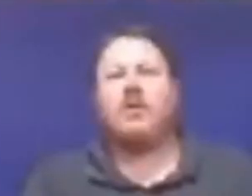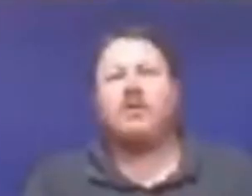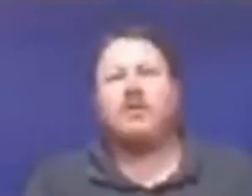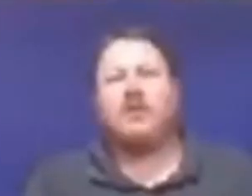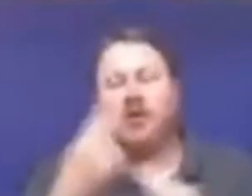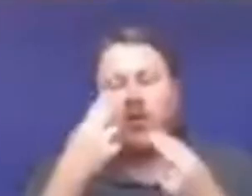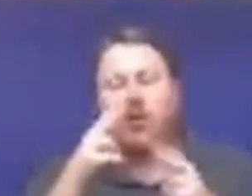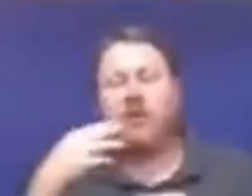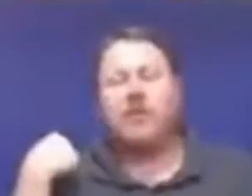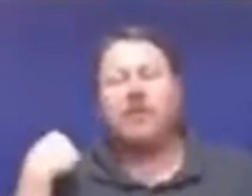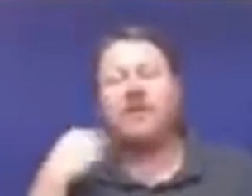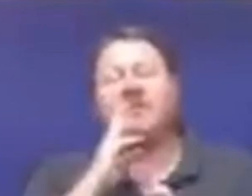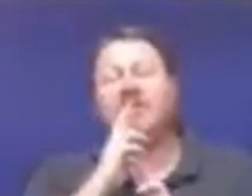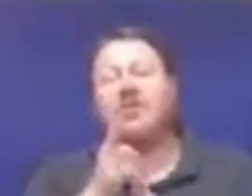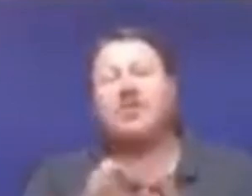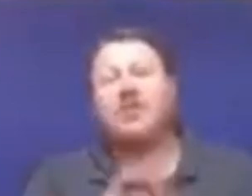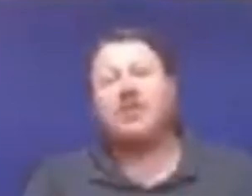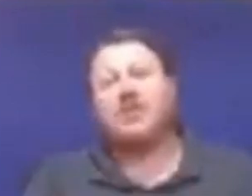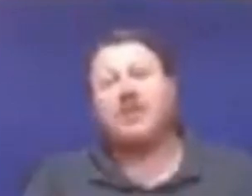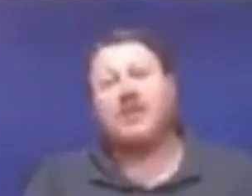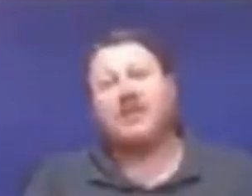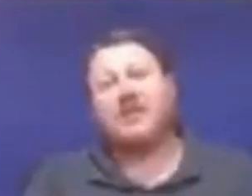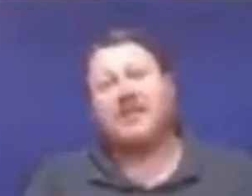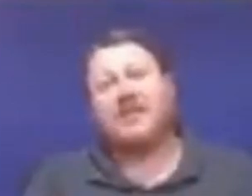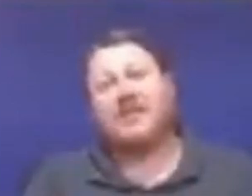Honourable Minister, your response.